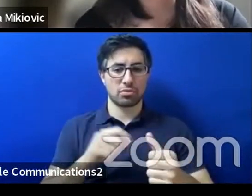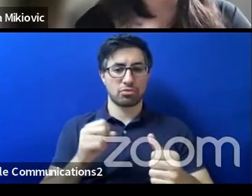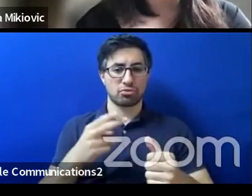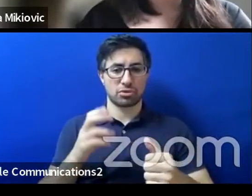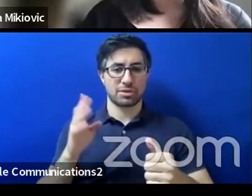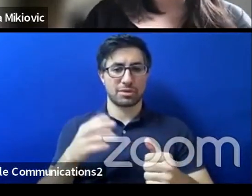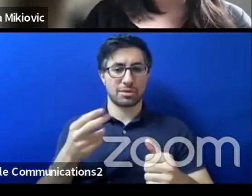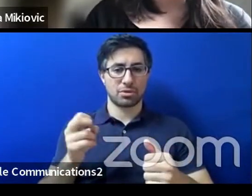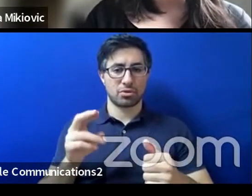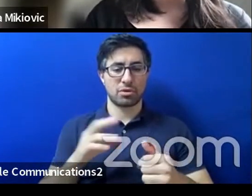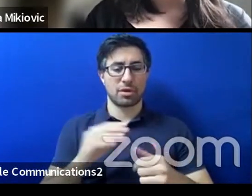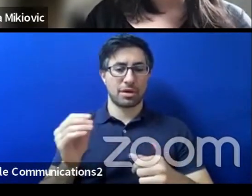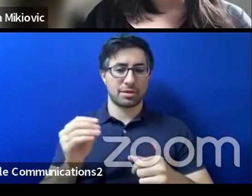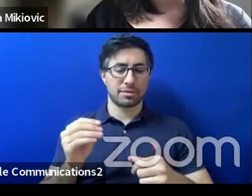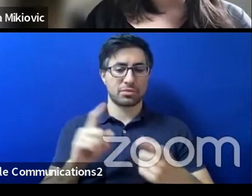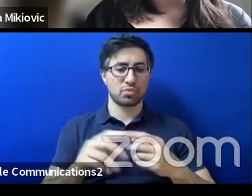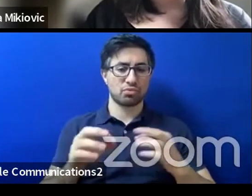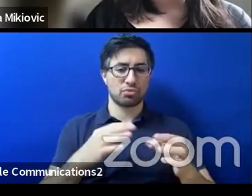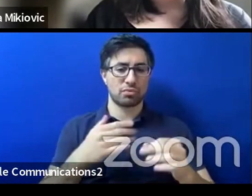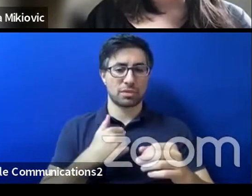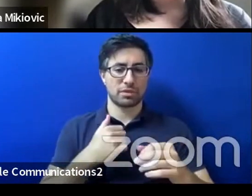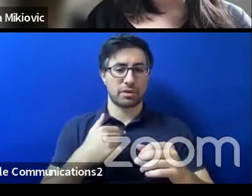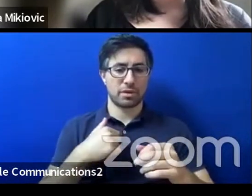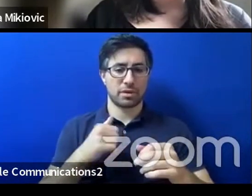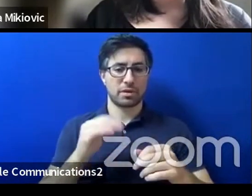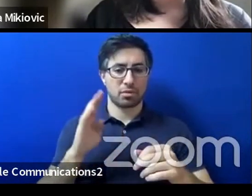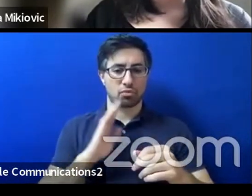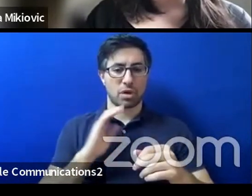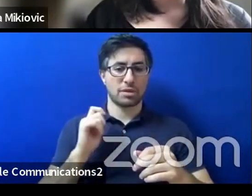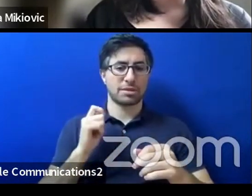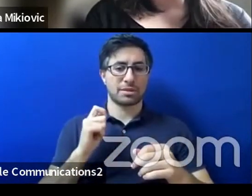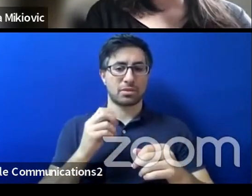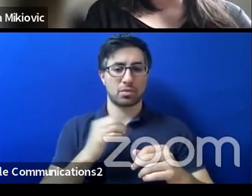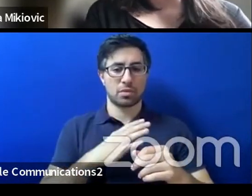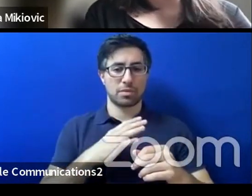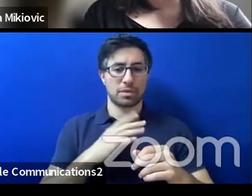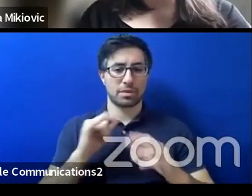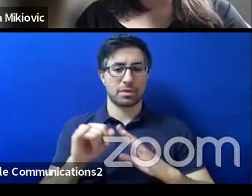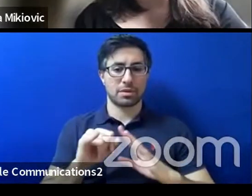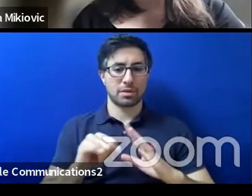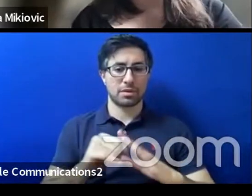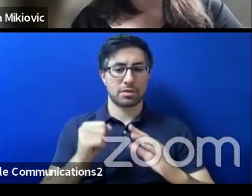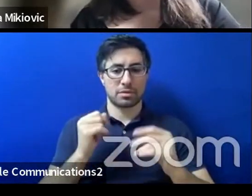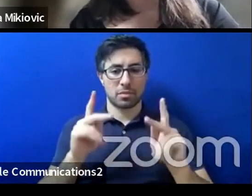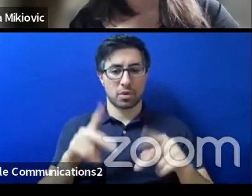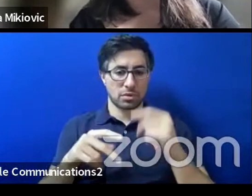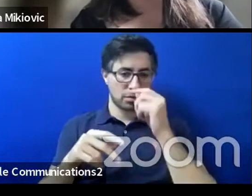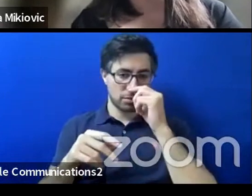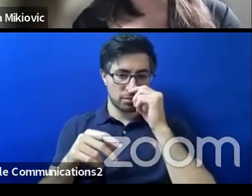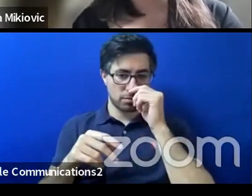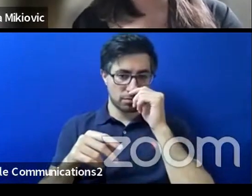her. And to describe myself, I'm a brown skin woman identified person with